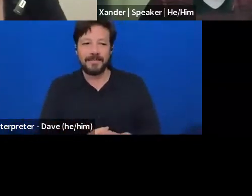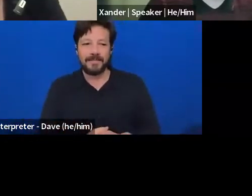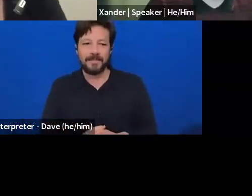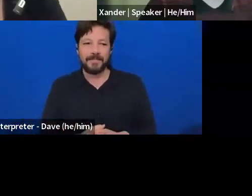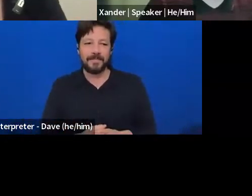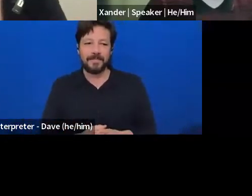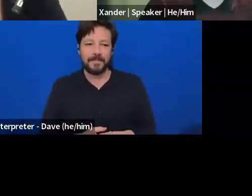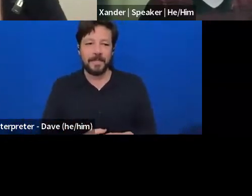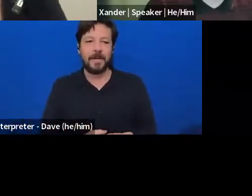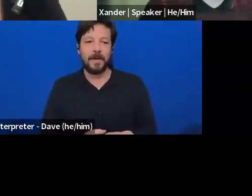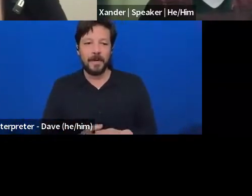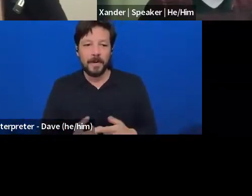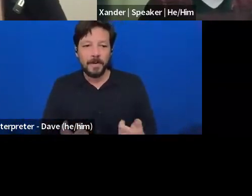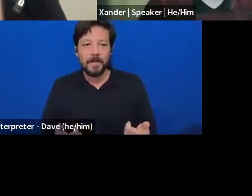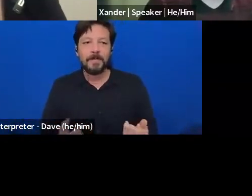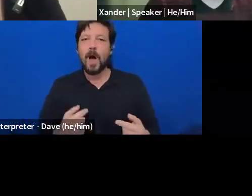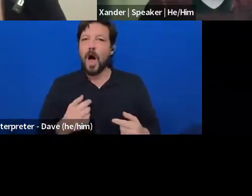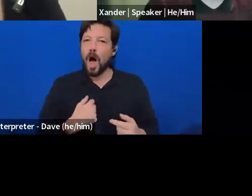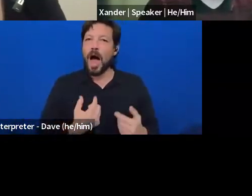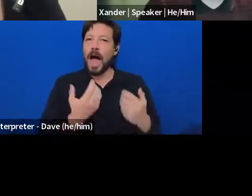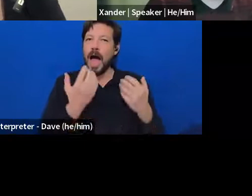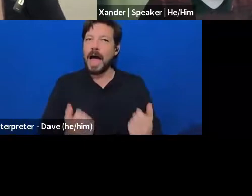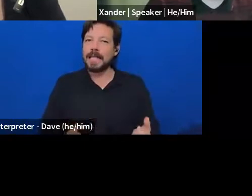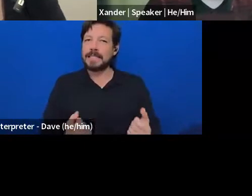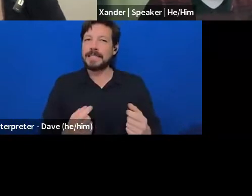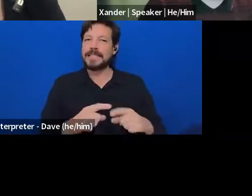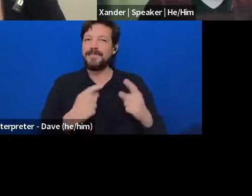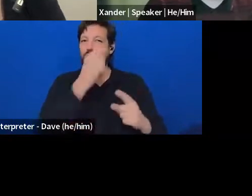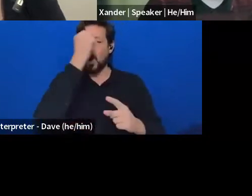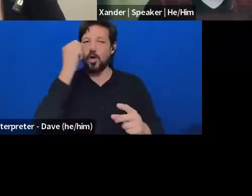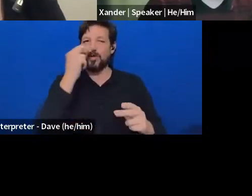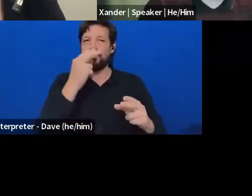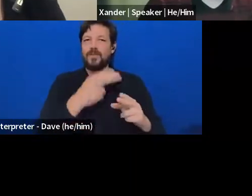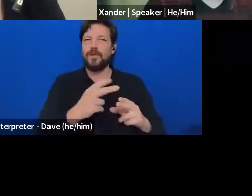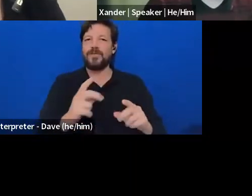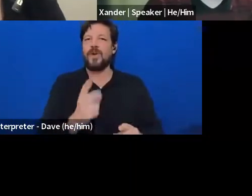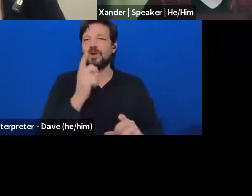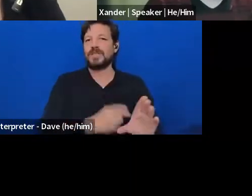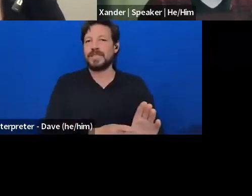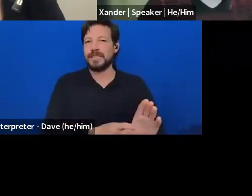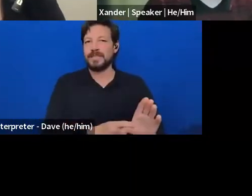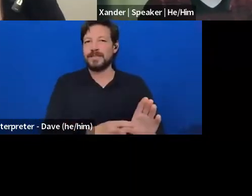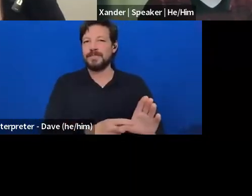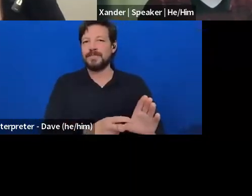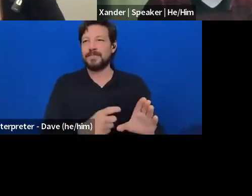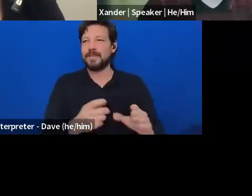outcomes or those same goals of where I should be as a first year player. But watching that relationship grow and foster was really good. And then